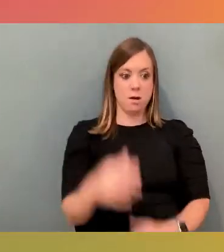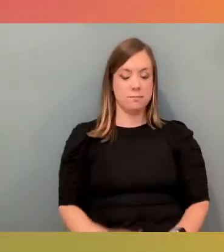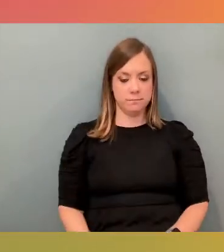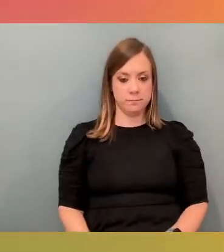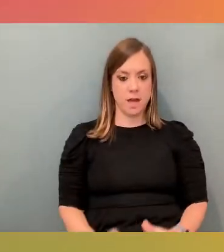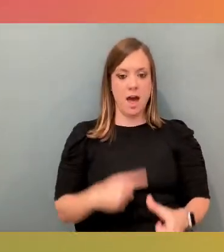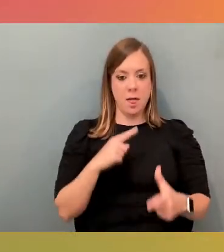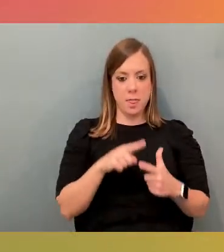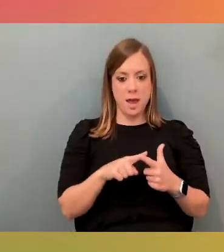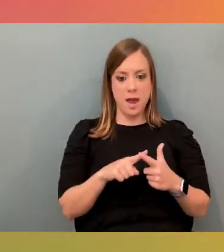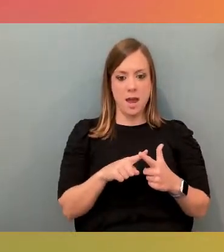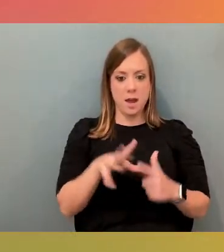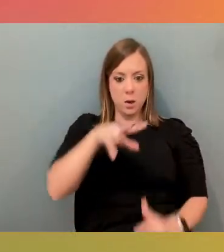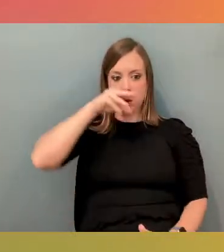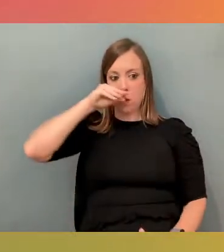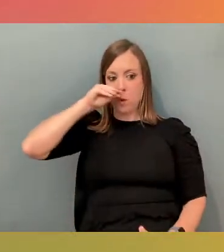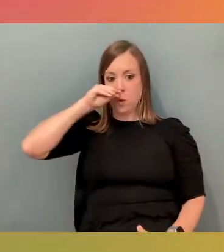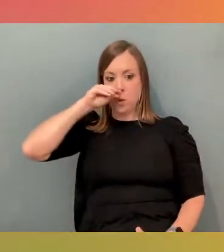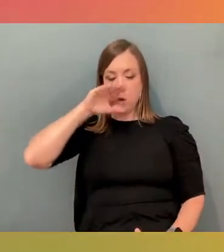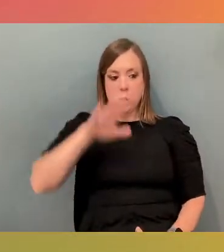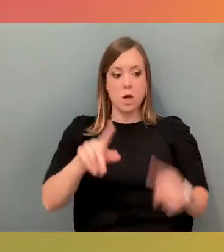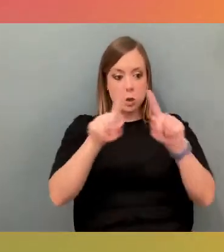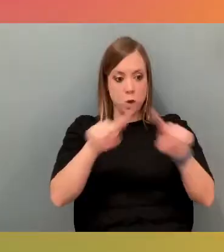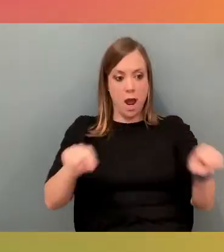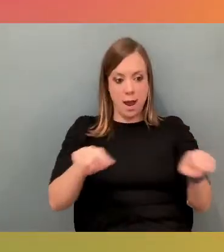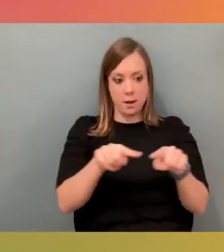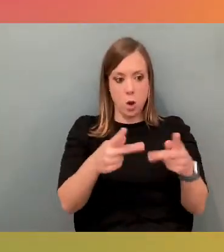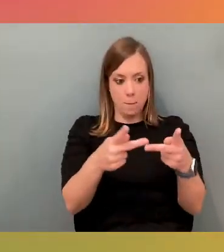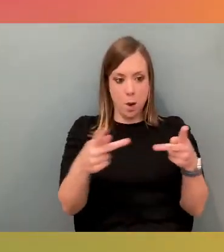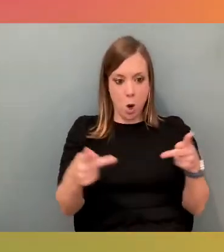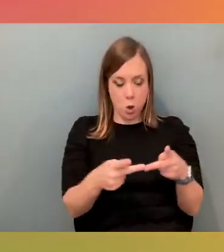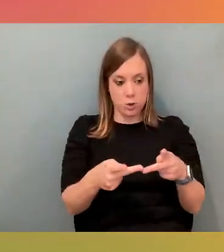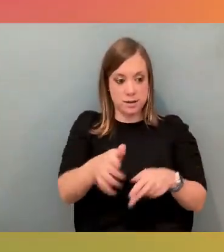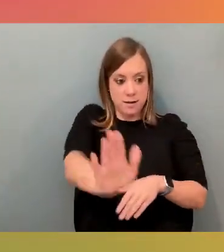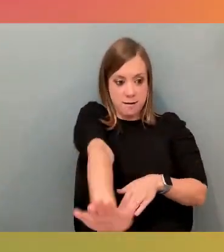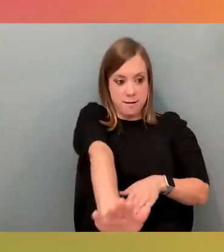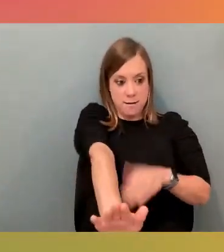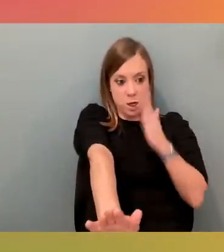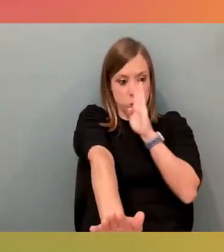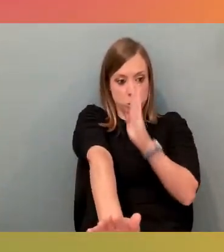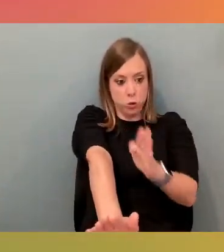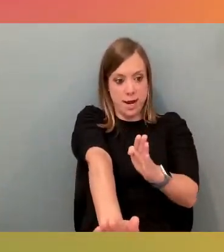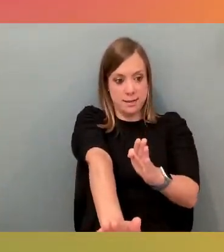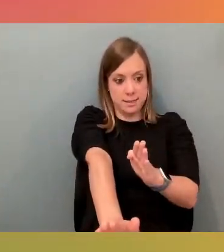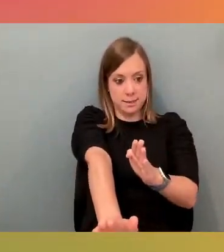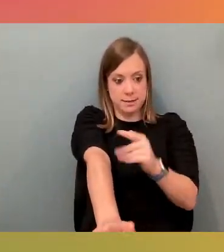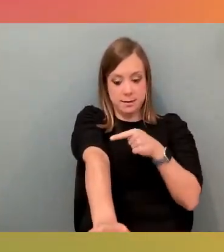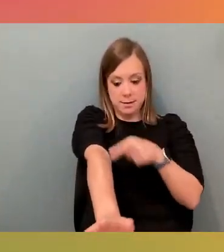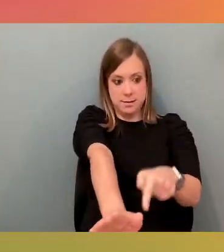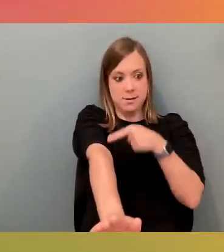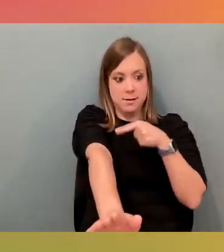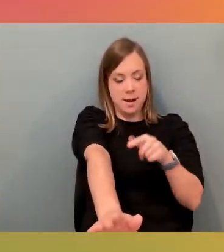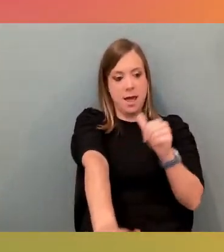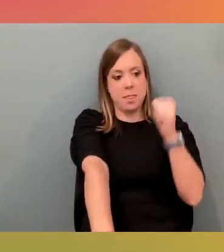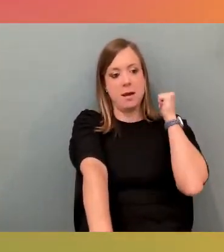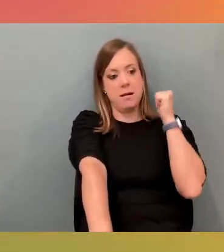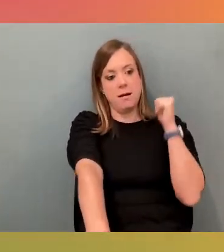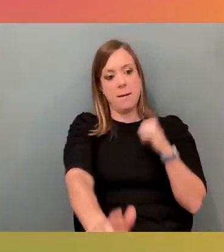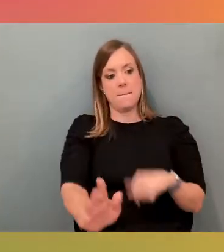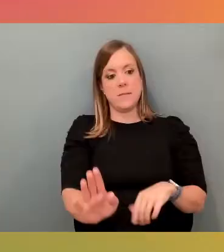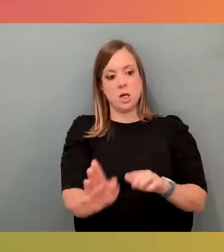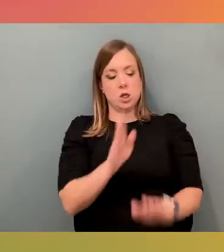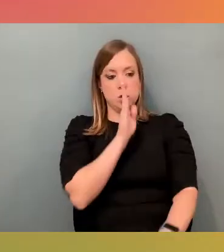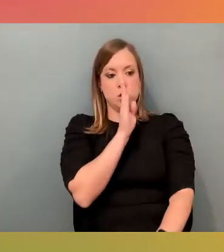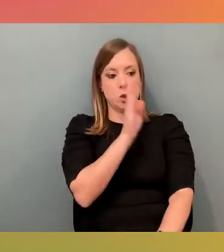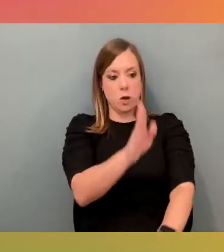your Trikonasana, coming either to that passive version or maybe that active version with both arms up. Just one